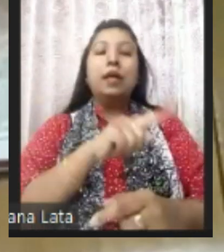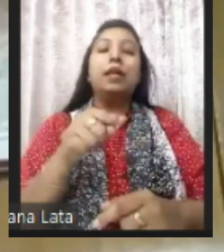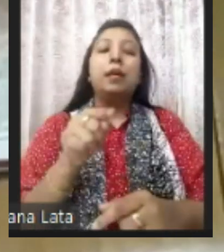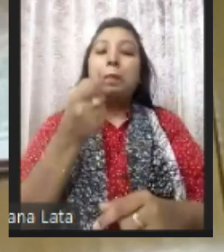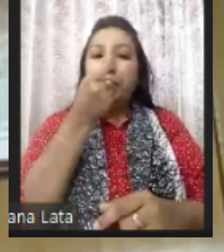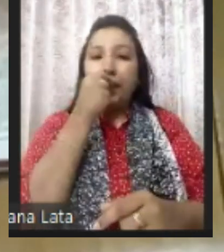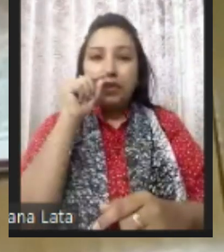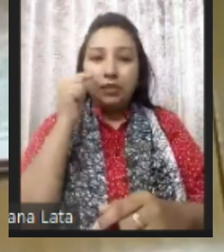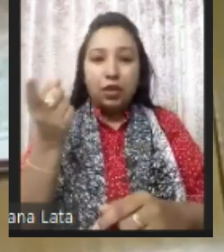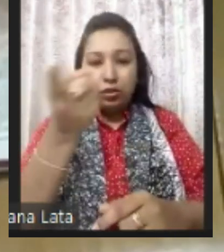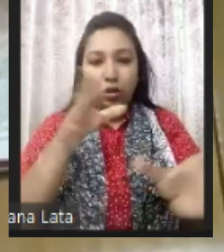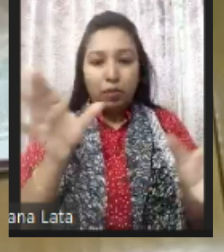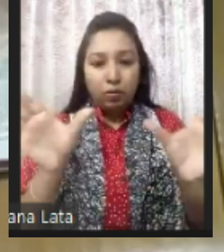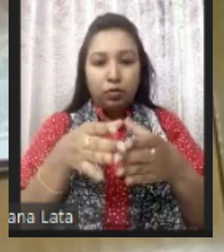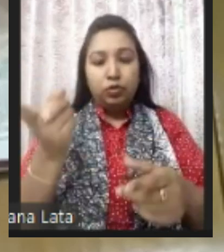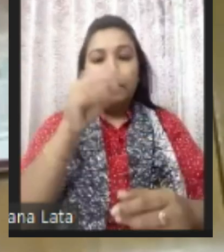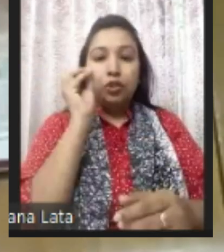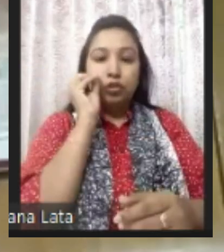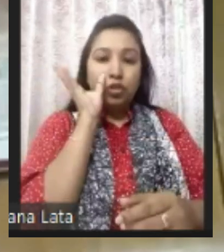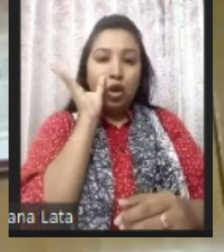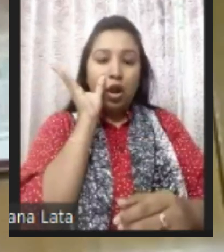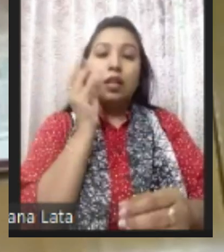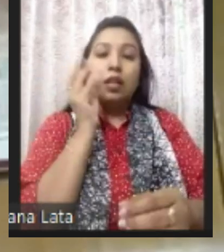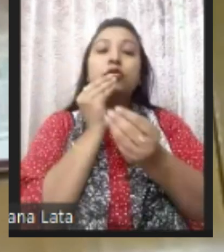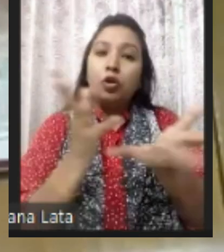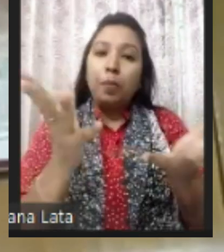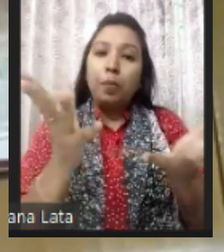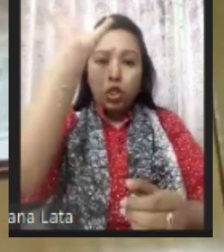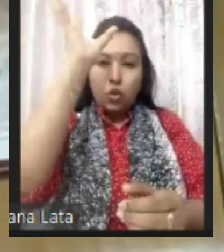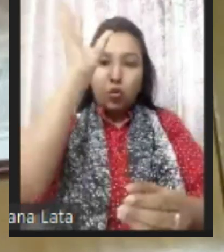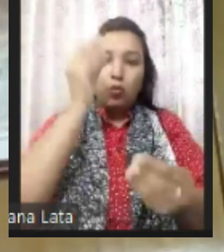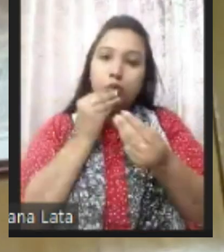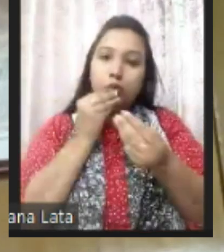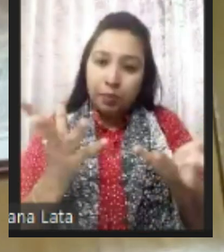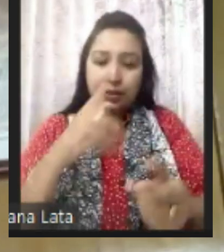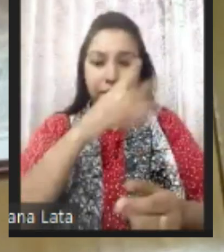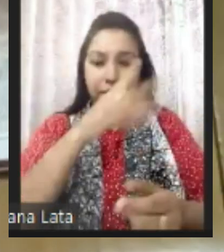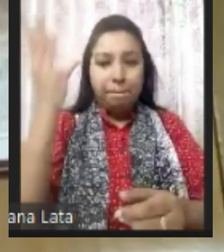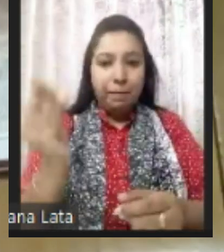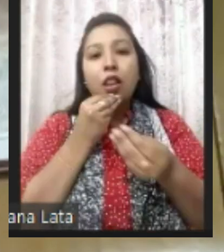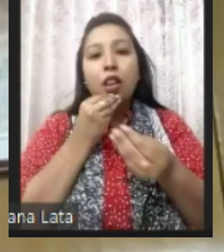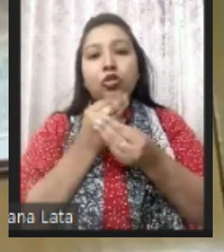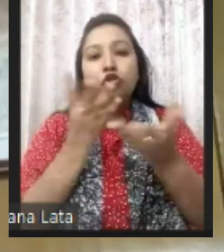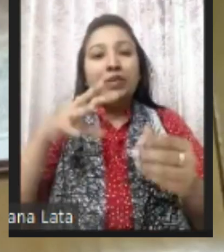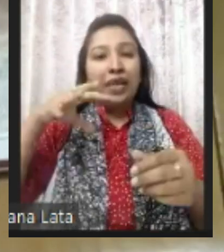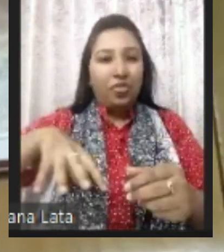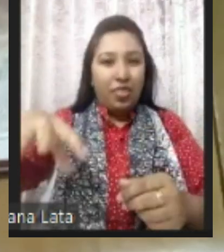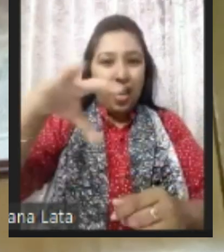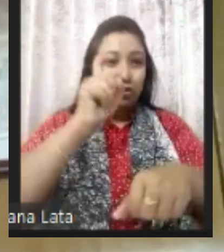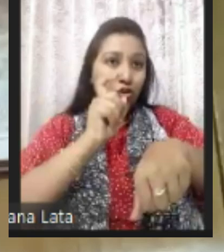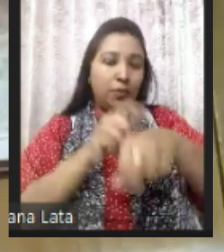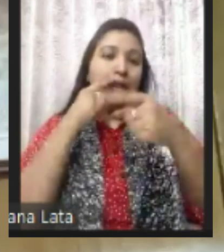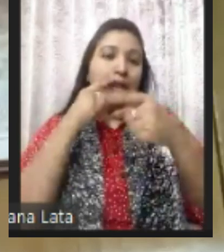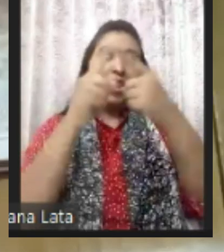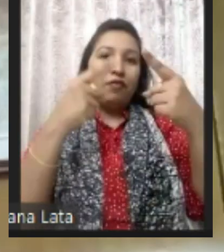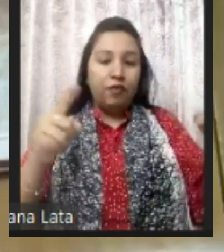gentlemen. Good morning, good afternoon, and good evening to you all, considering local time.